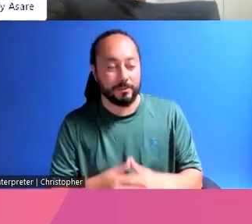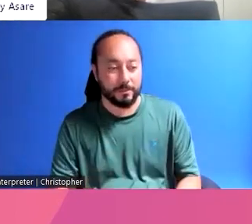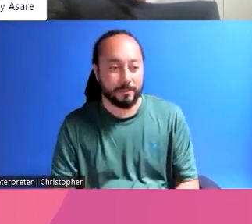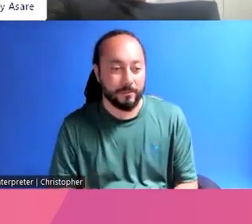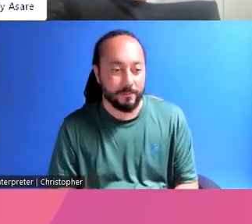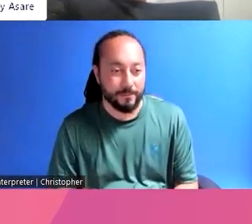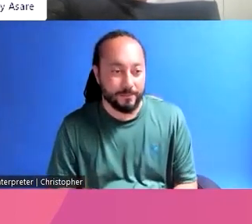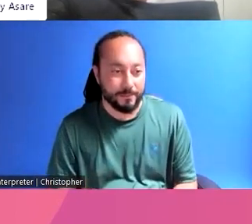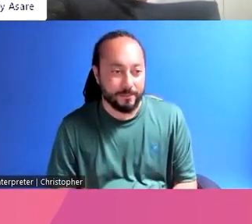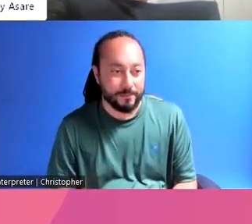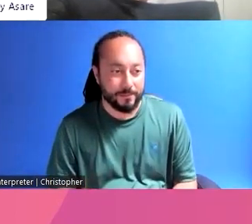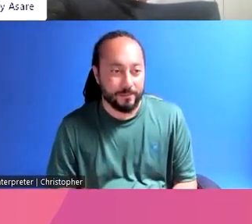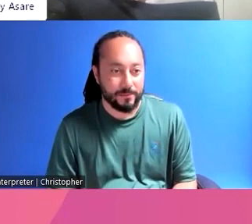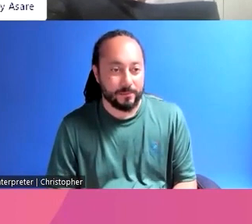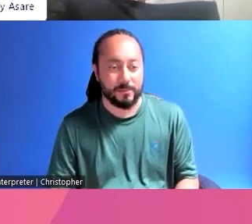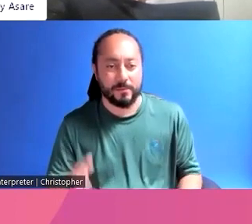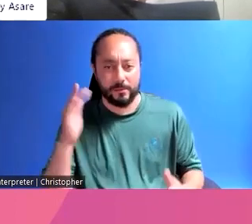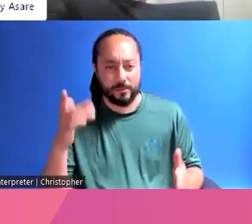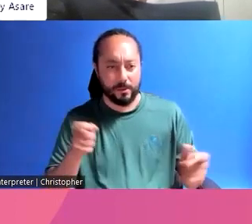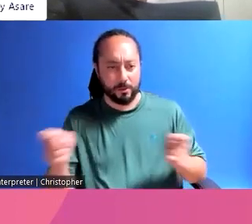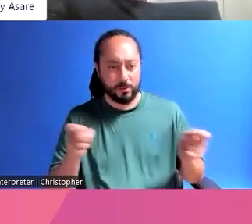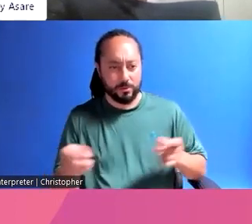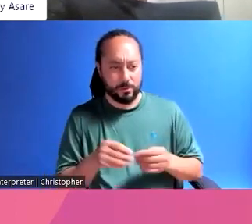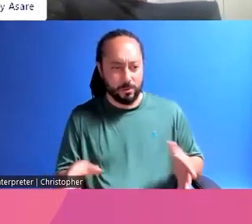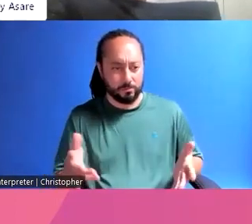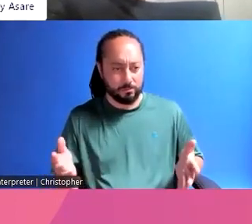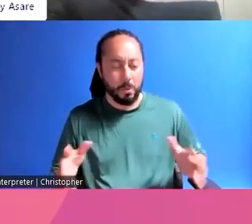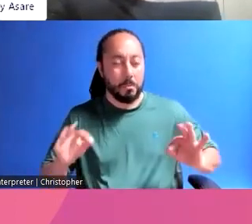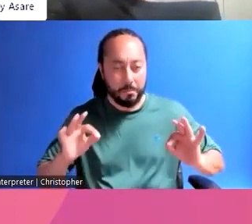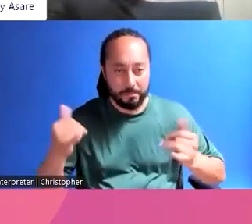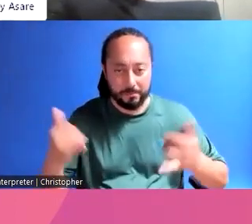Oh, I seem to have lost control. Oh, there we go.